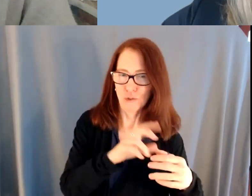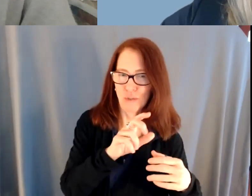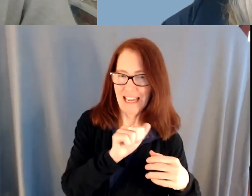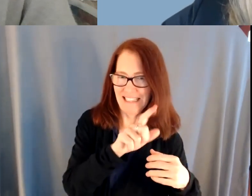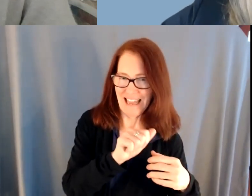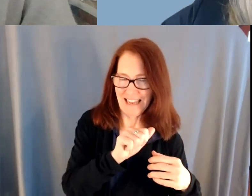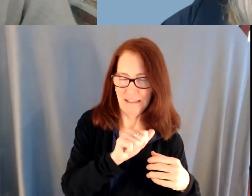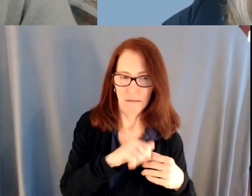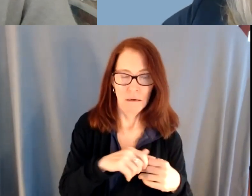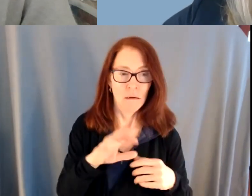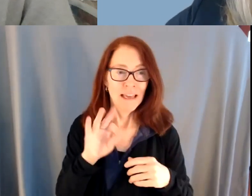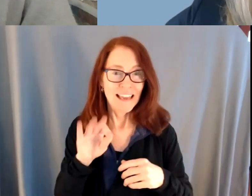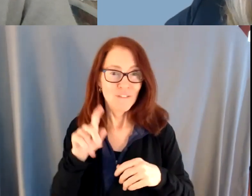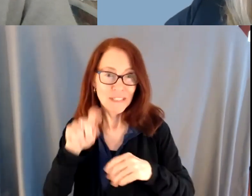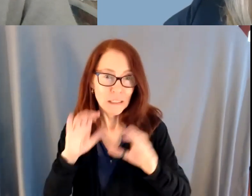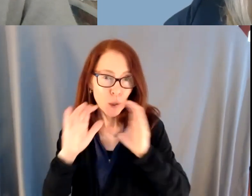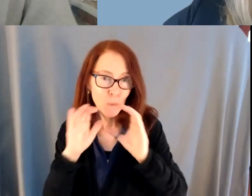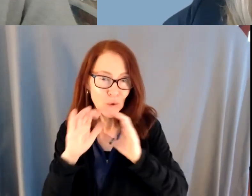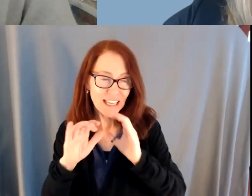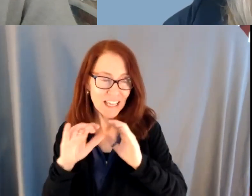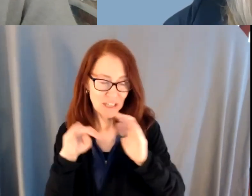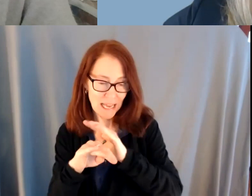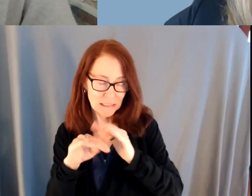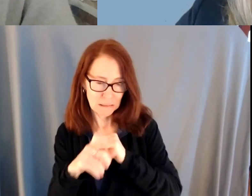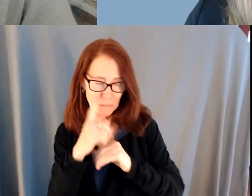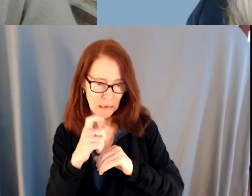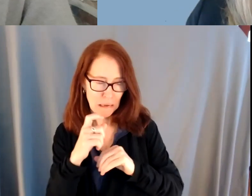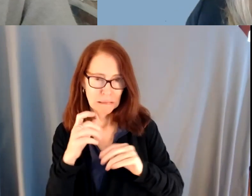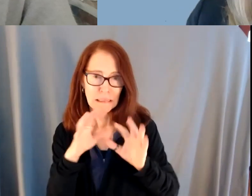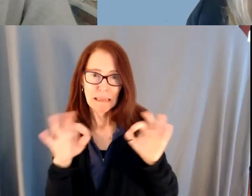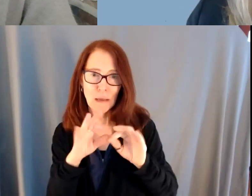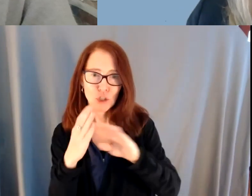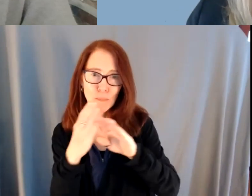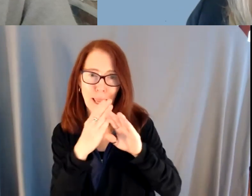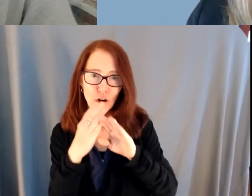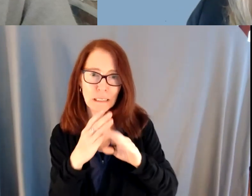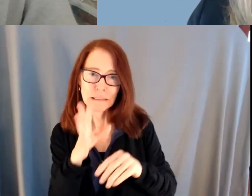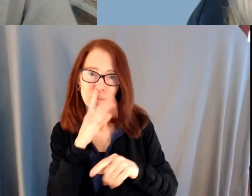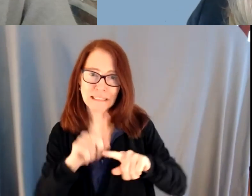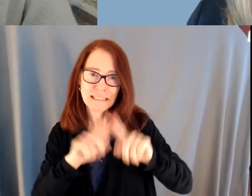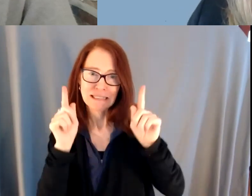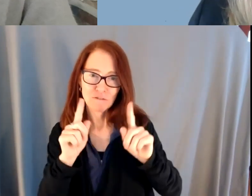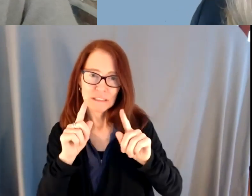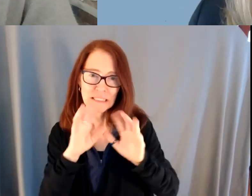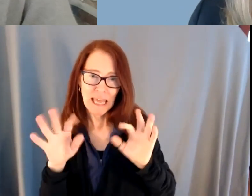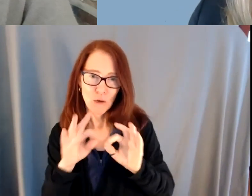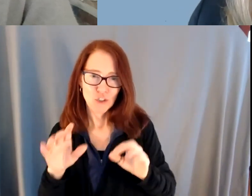of, because you speak a different language, that would be Title VII, not ADA.